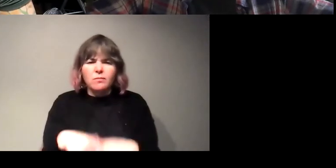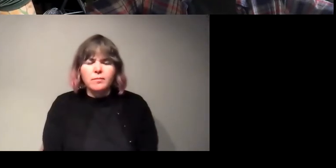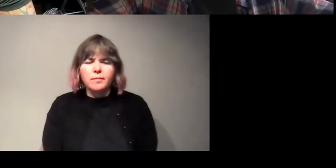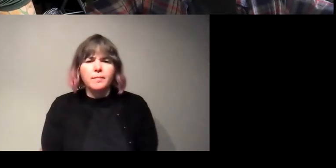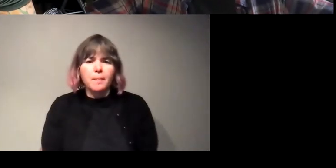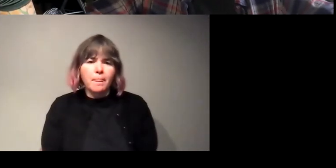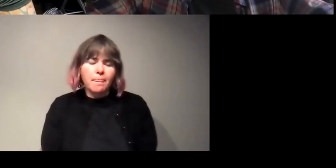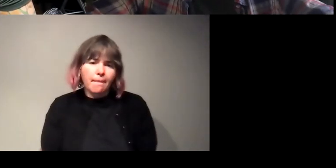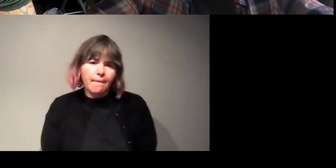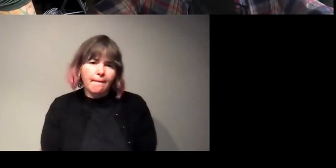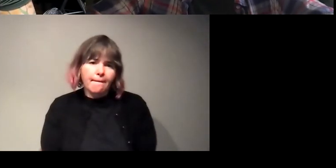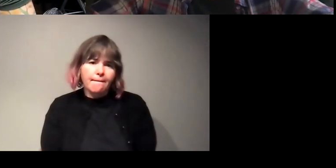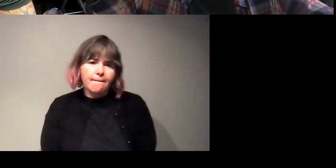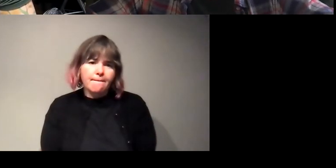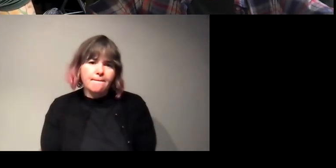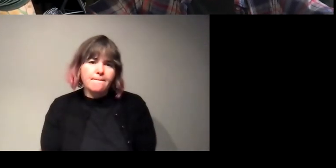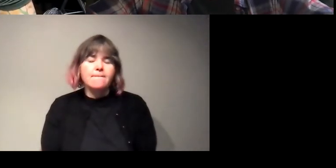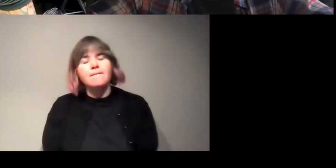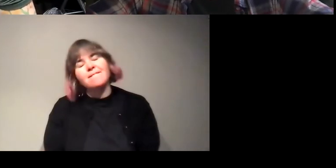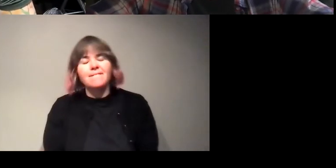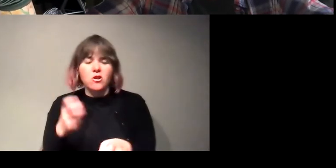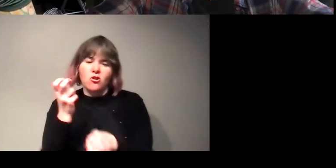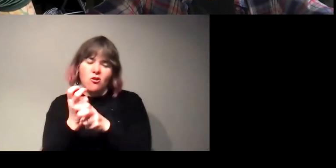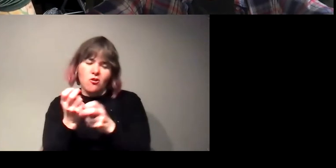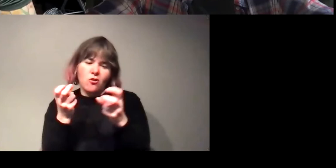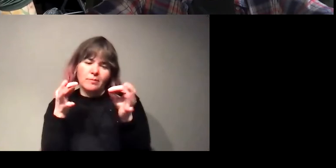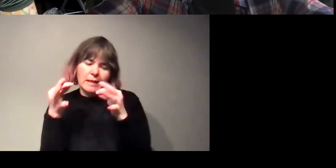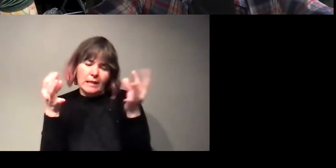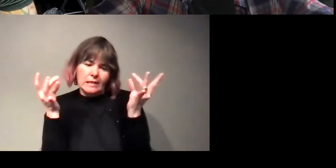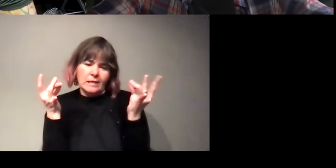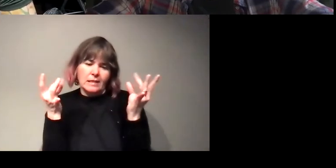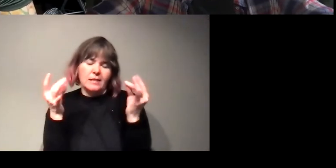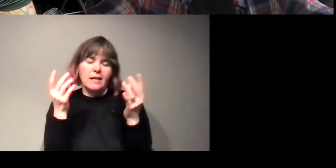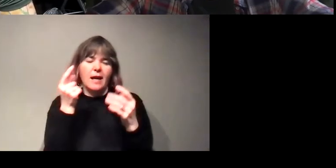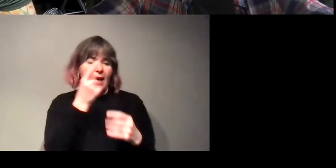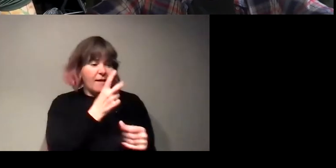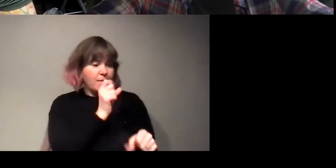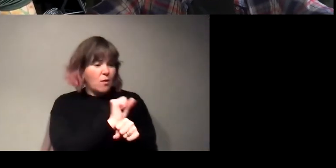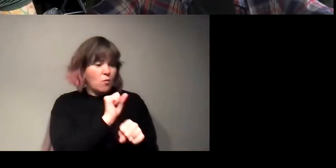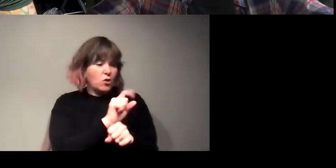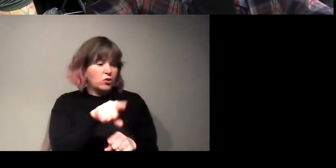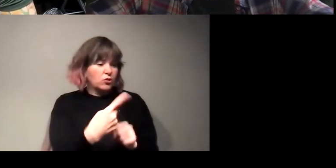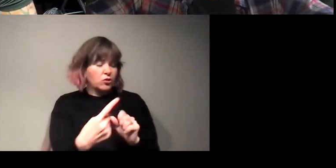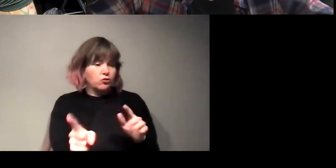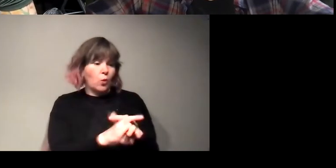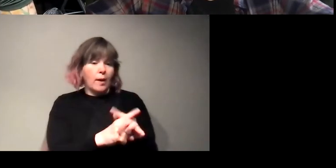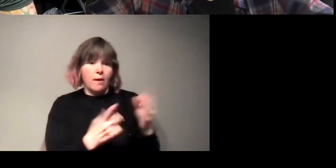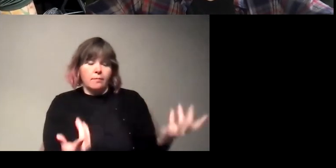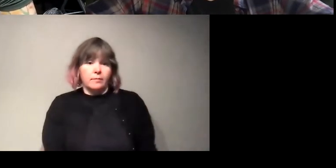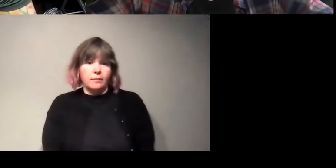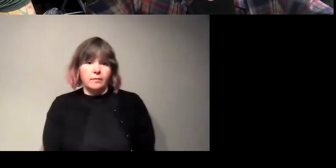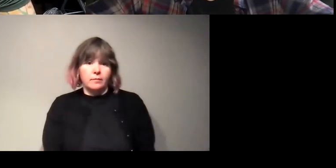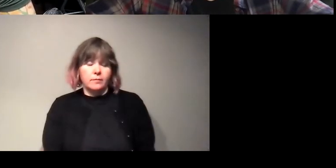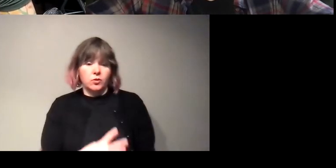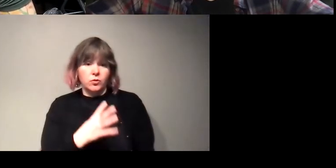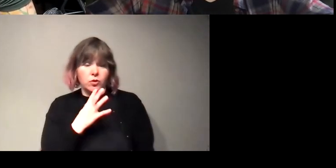So it's tricky. Half of this work is actually just showing up and talking